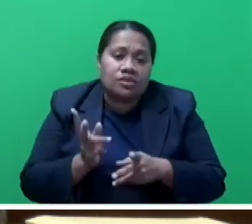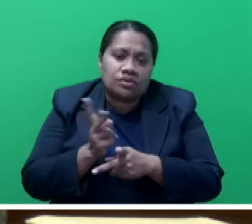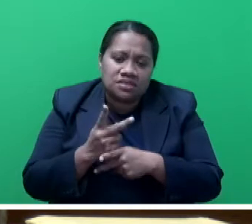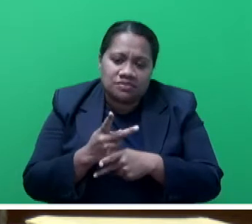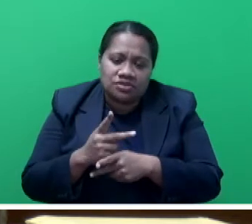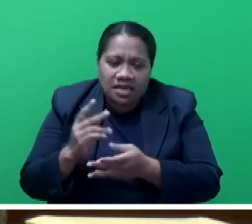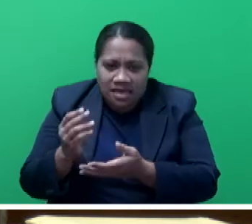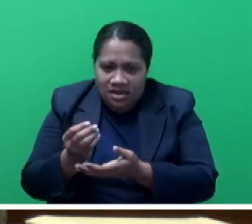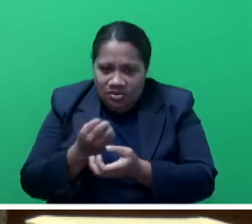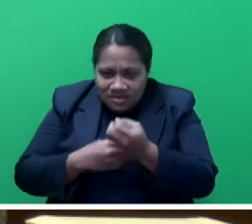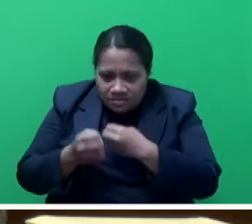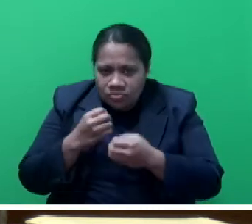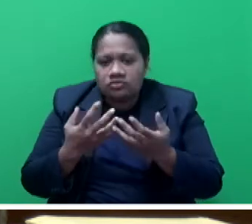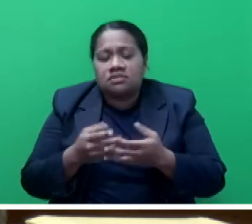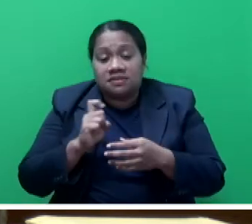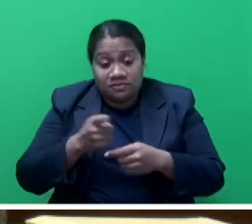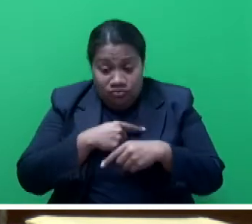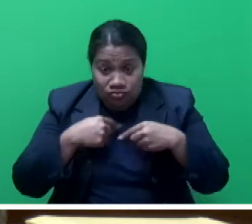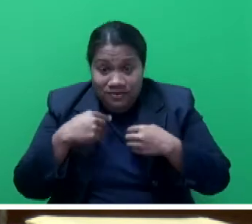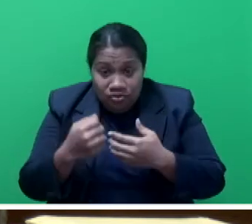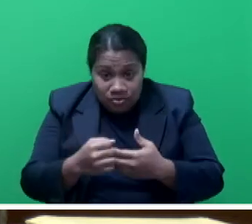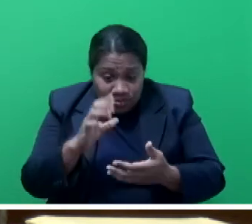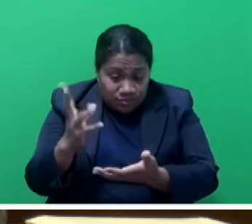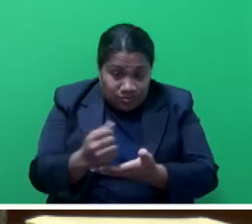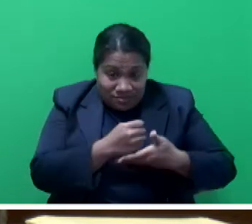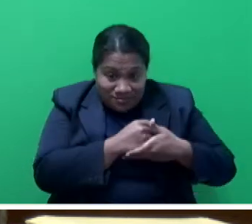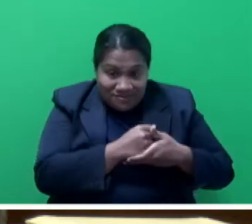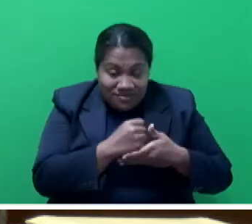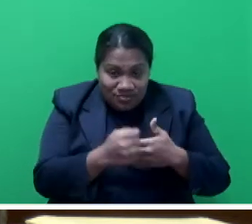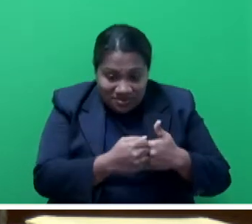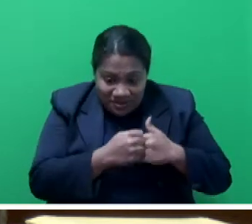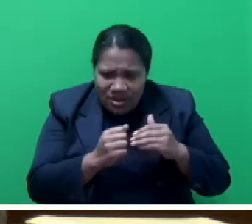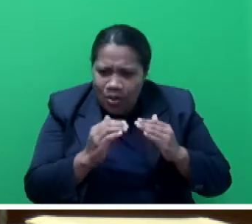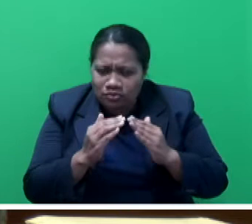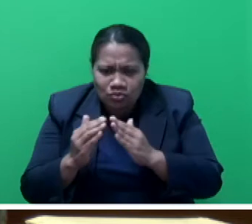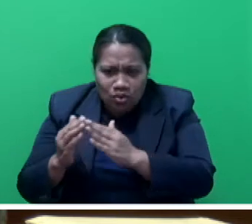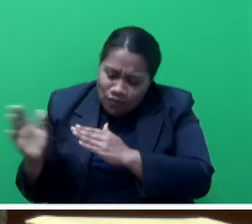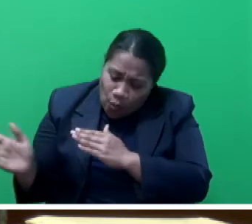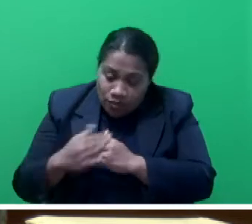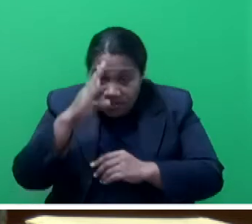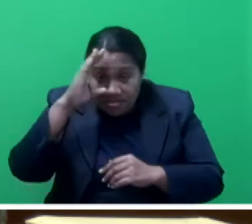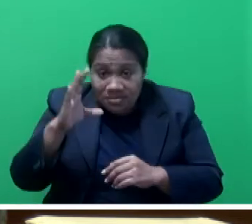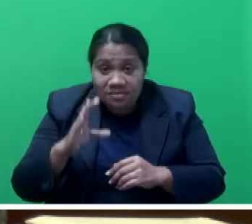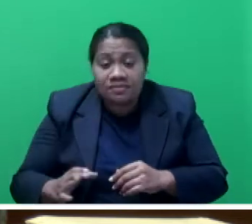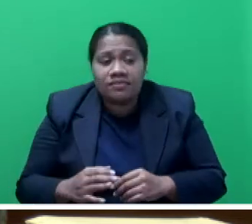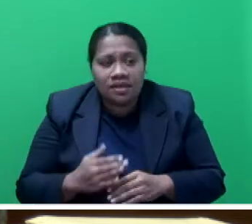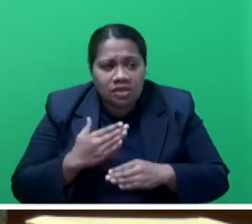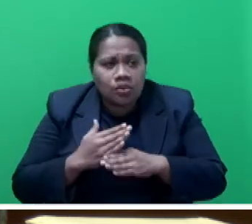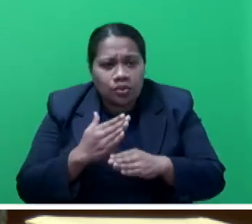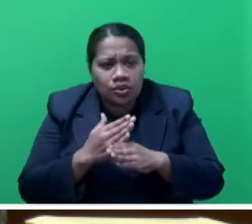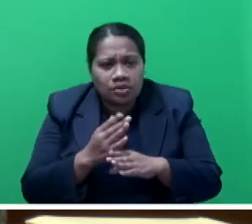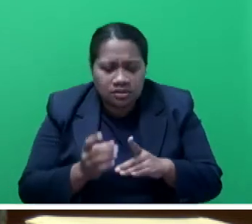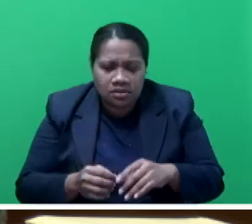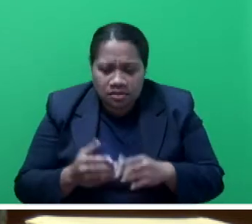Speaker. If we are to secure our households in all parts of the country and world with regard to food and